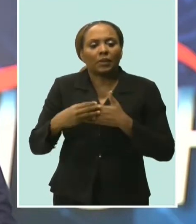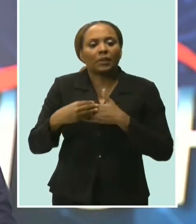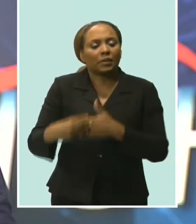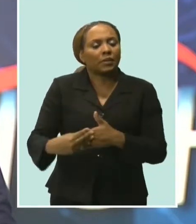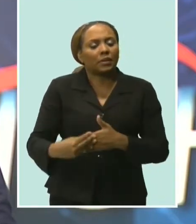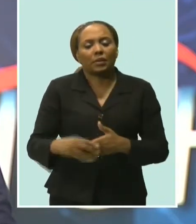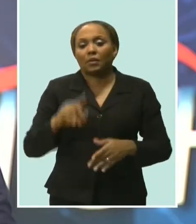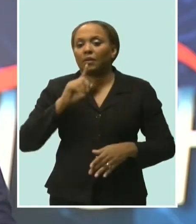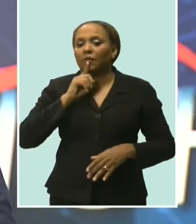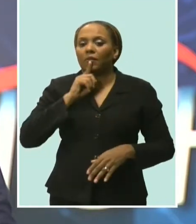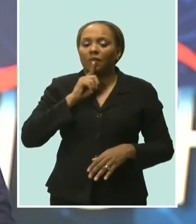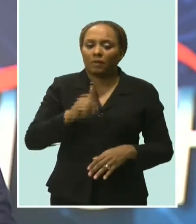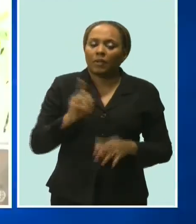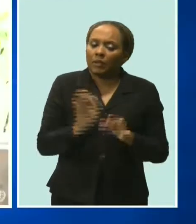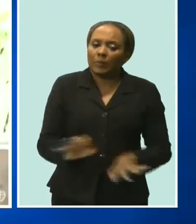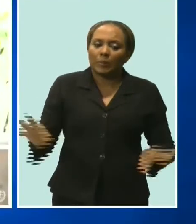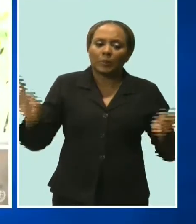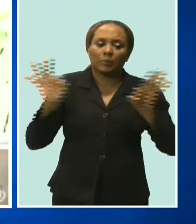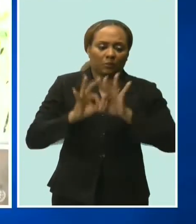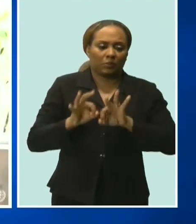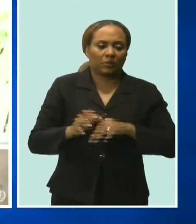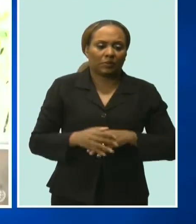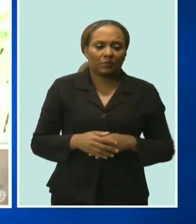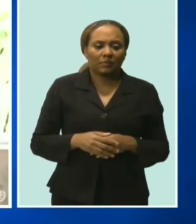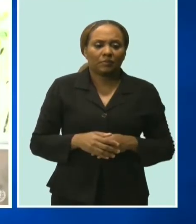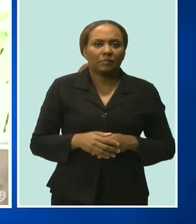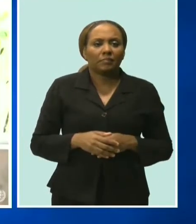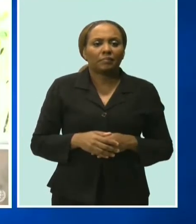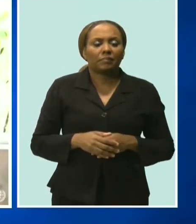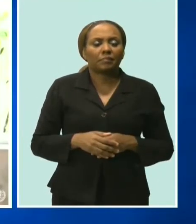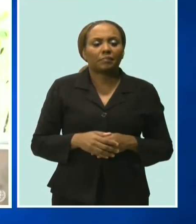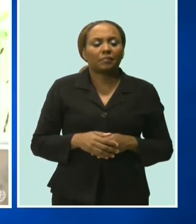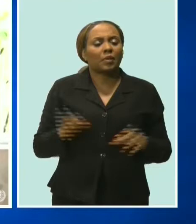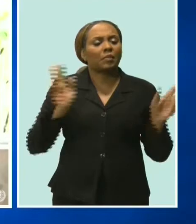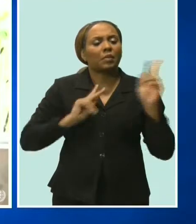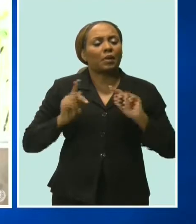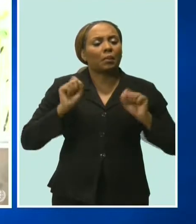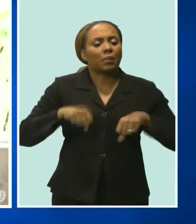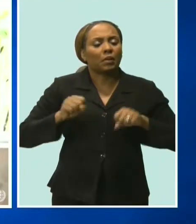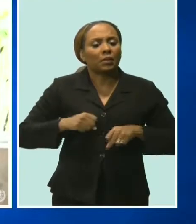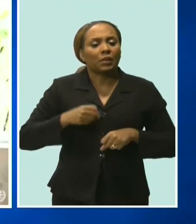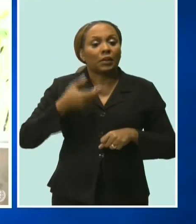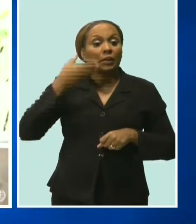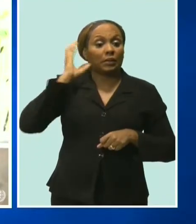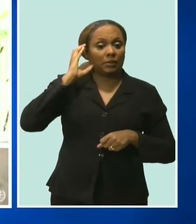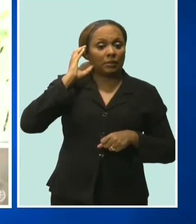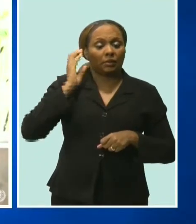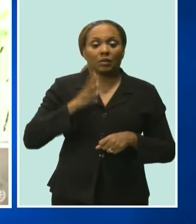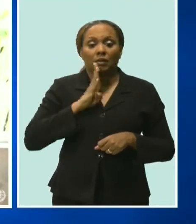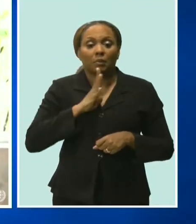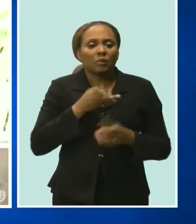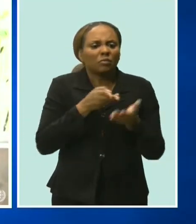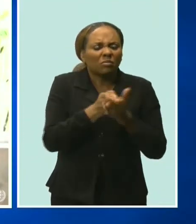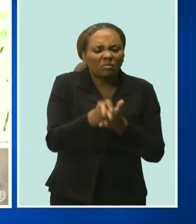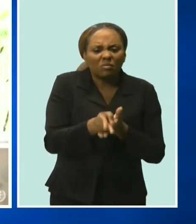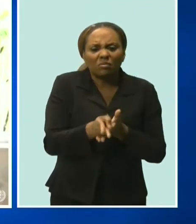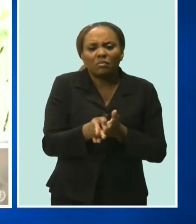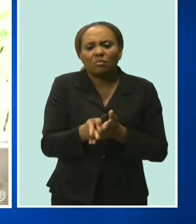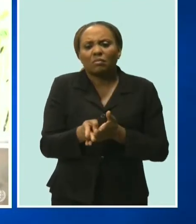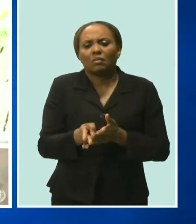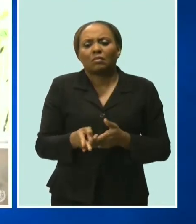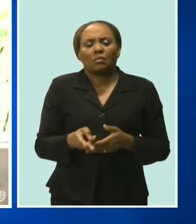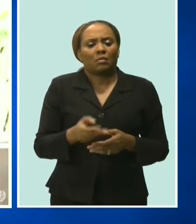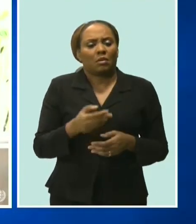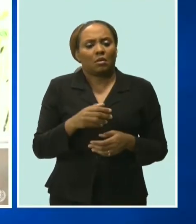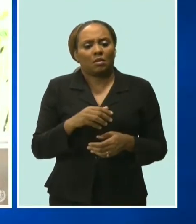difference. It is that ability to listen, it's that ability to speak truth to power without rancor